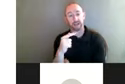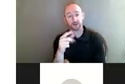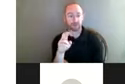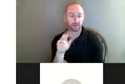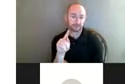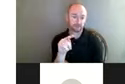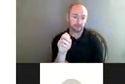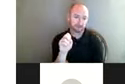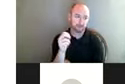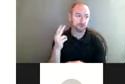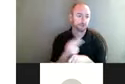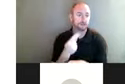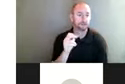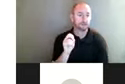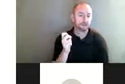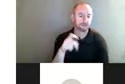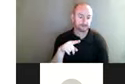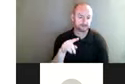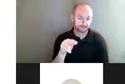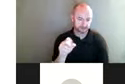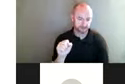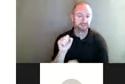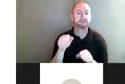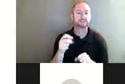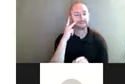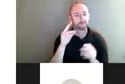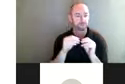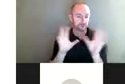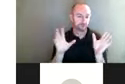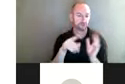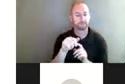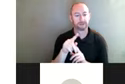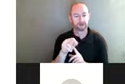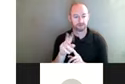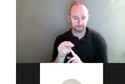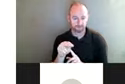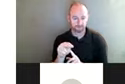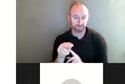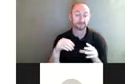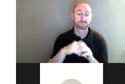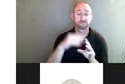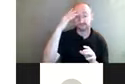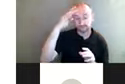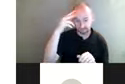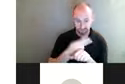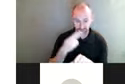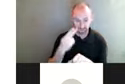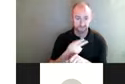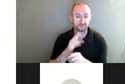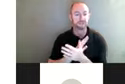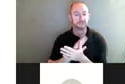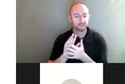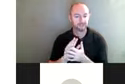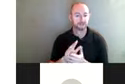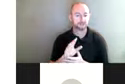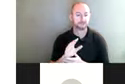hex bins, we can start to see a pattern much more clearly. At least in theory, we can use things like these nice regular bins